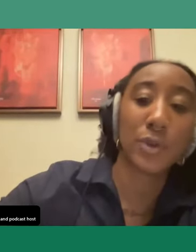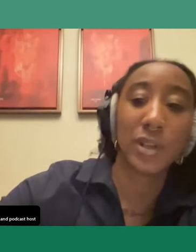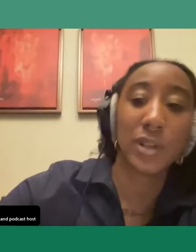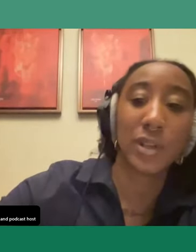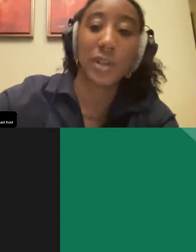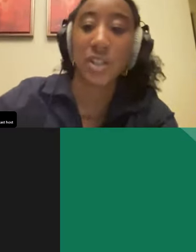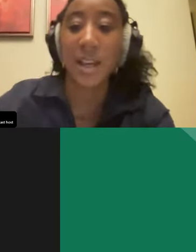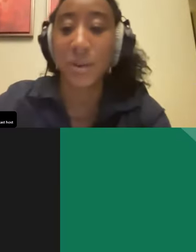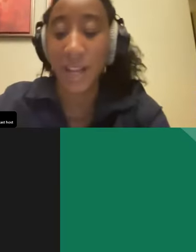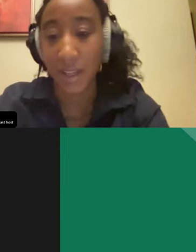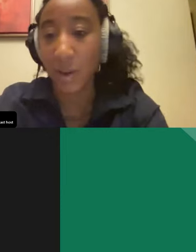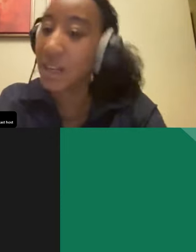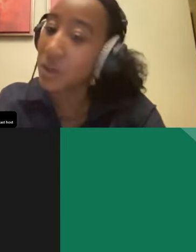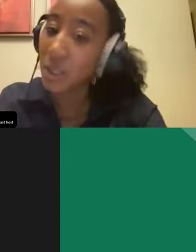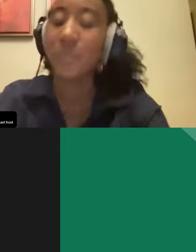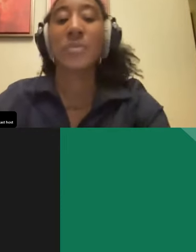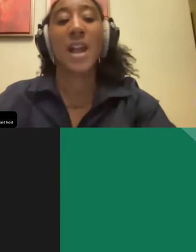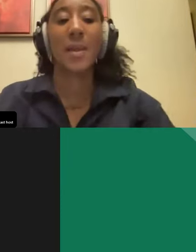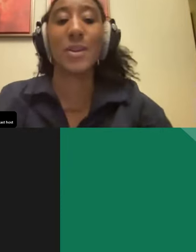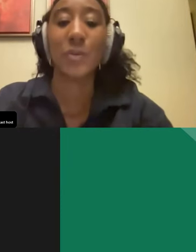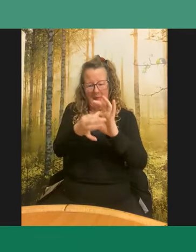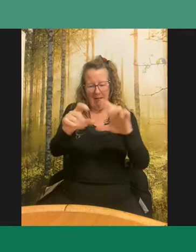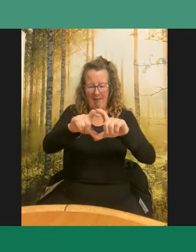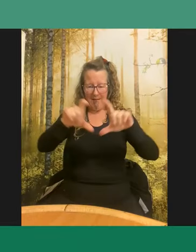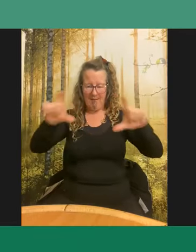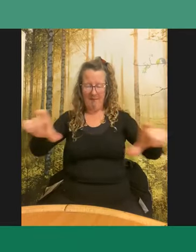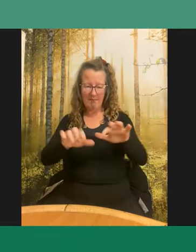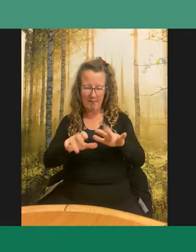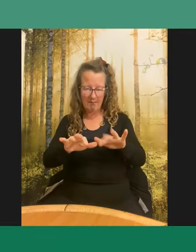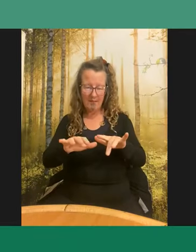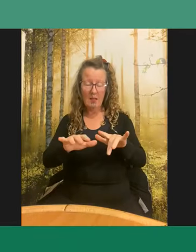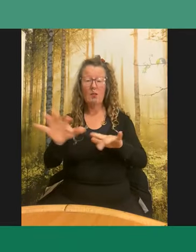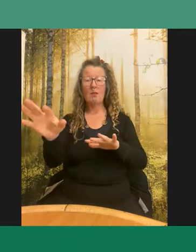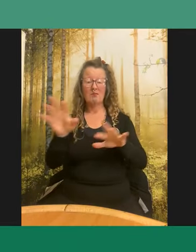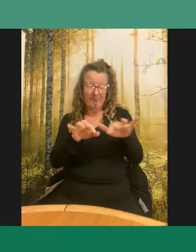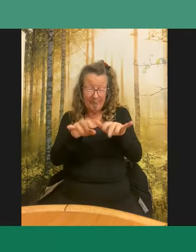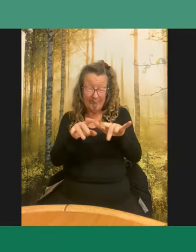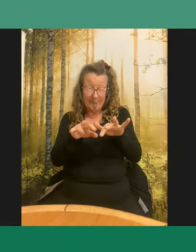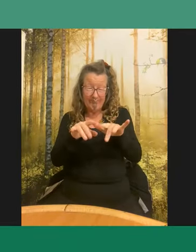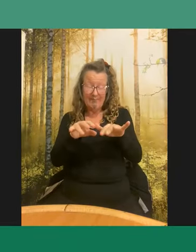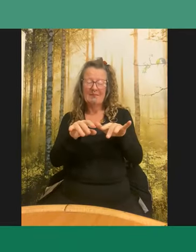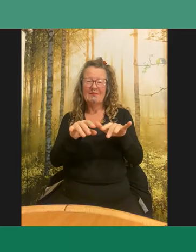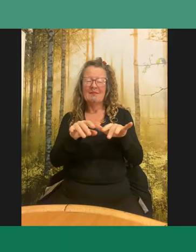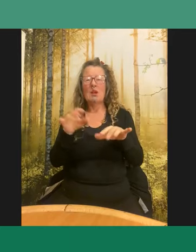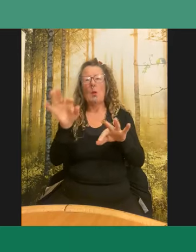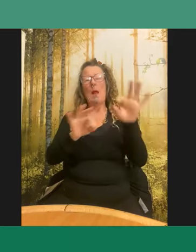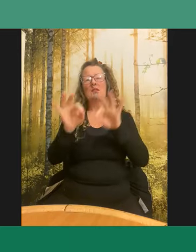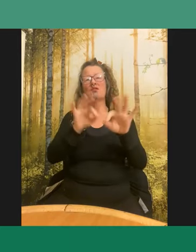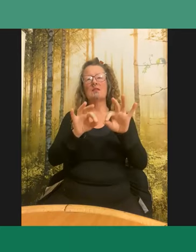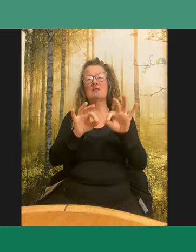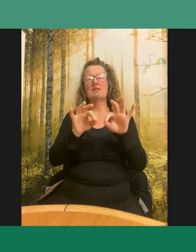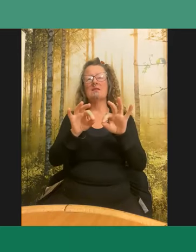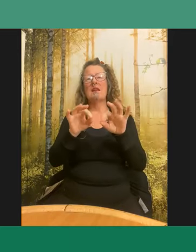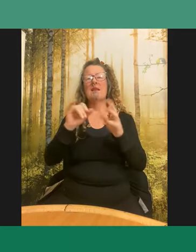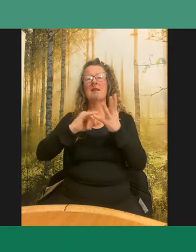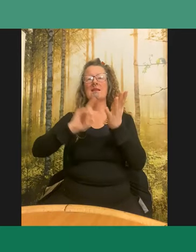chat, if you're not looking in the chat, a little link that you can click onto, and then you can write your questions in Slido, and then we'll be able to read them up towards the end. So I'd